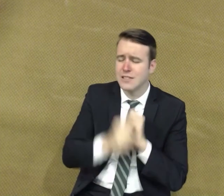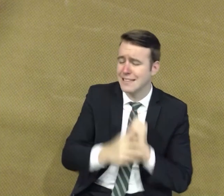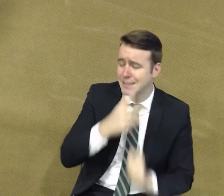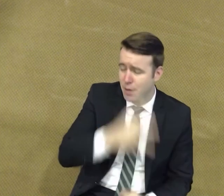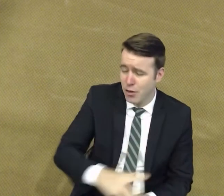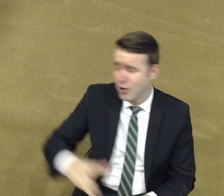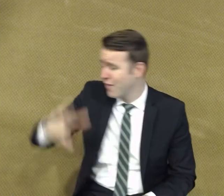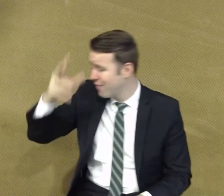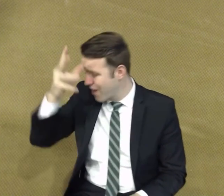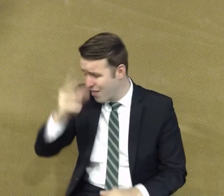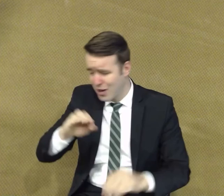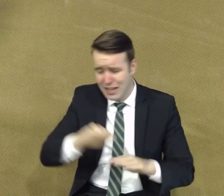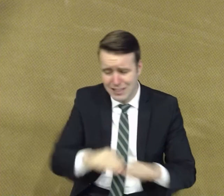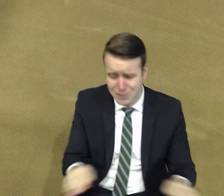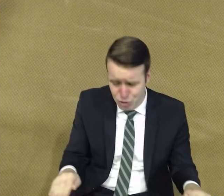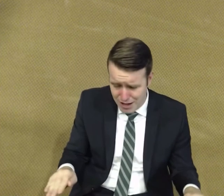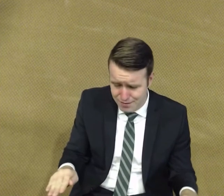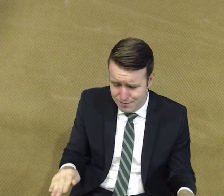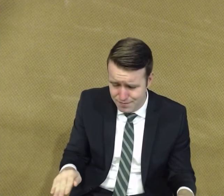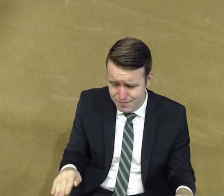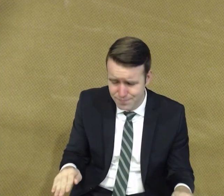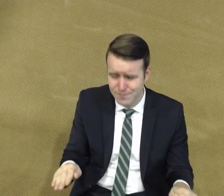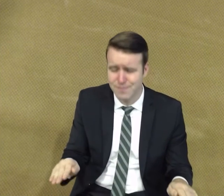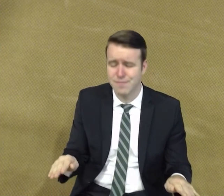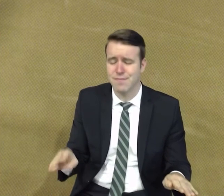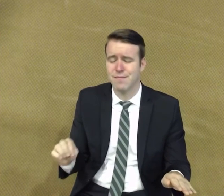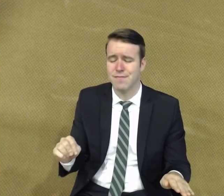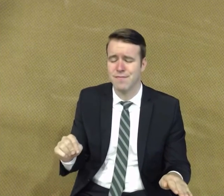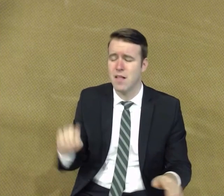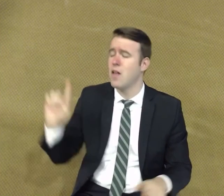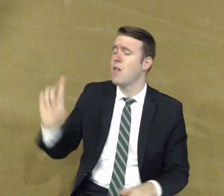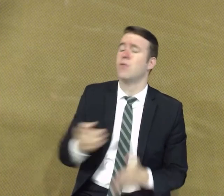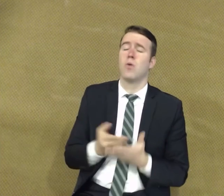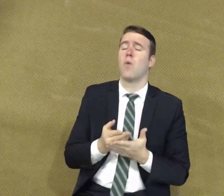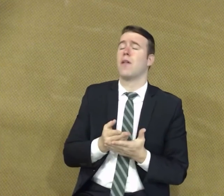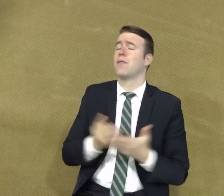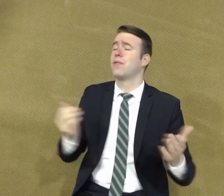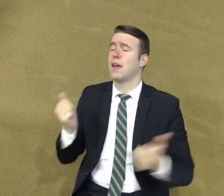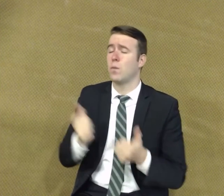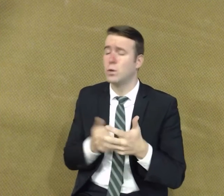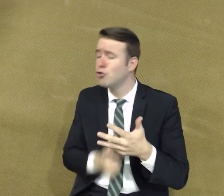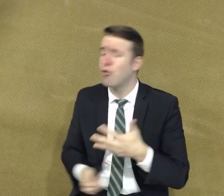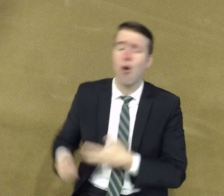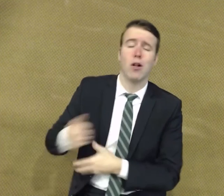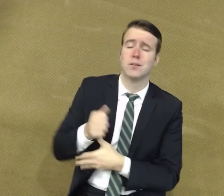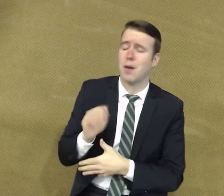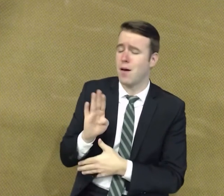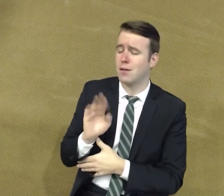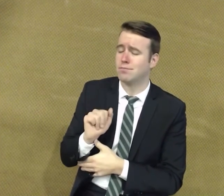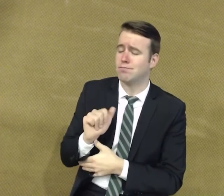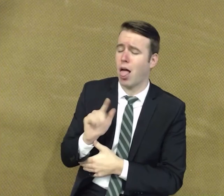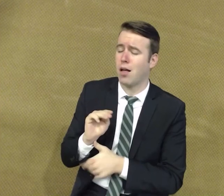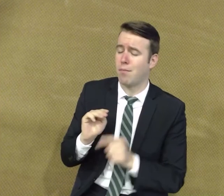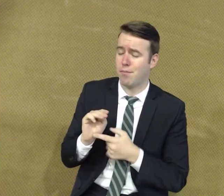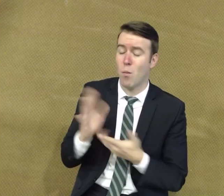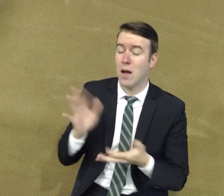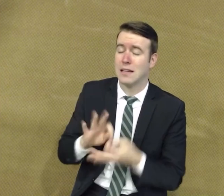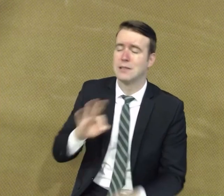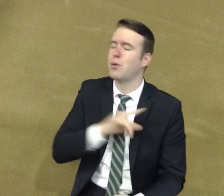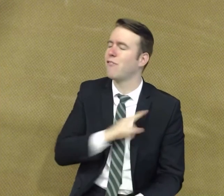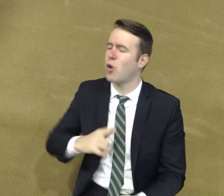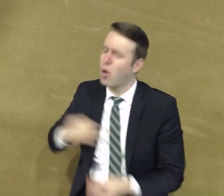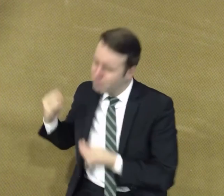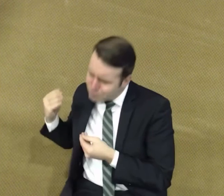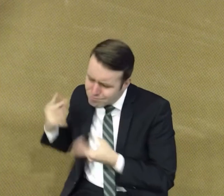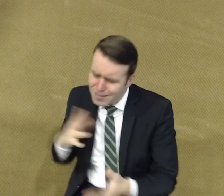each father and each child. Bring the only thing that is the ultimate balm. Bring the Spirit of the